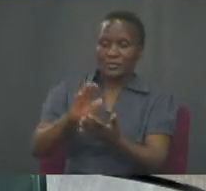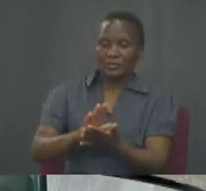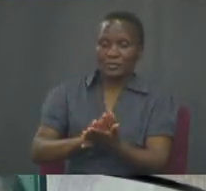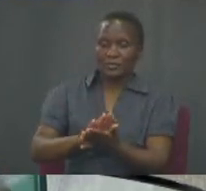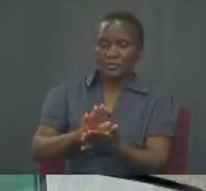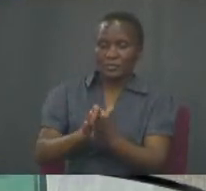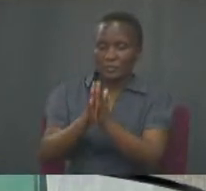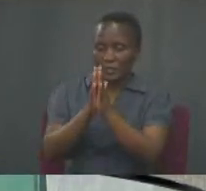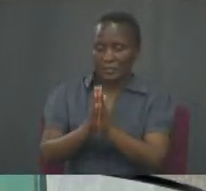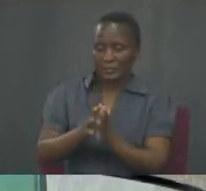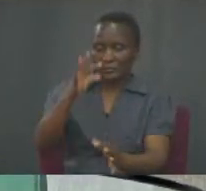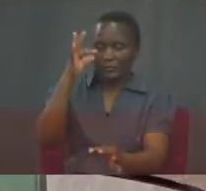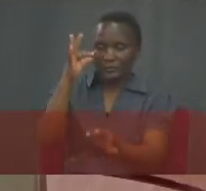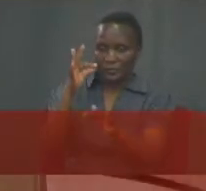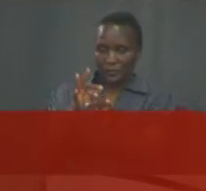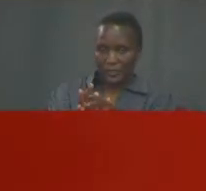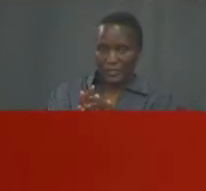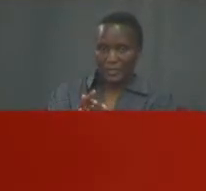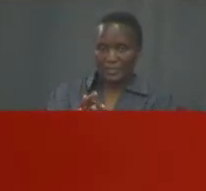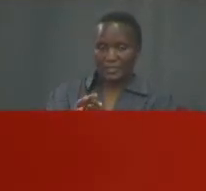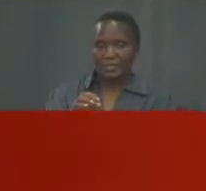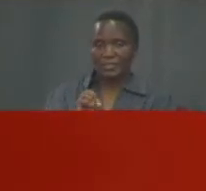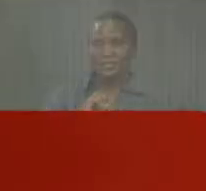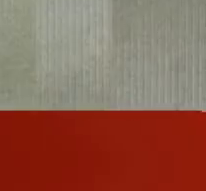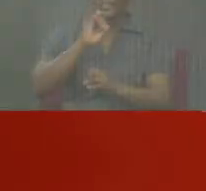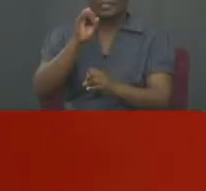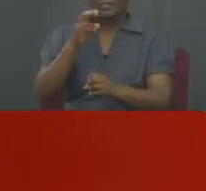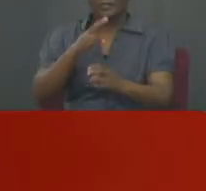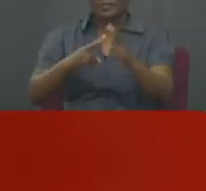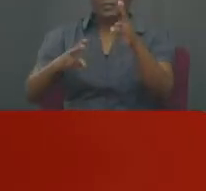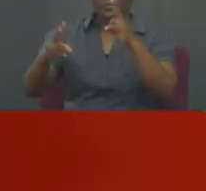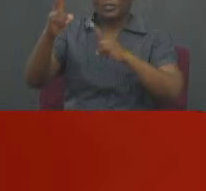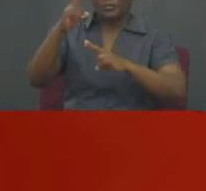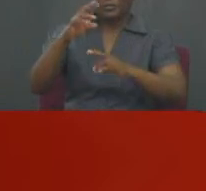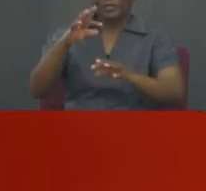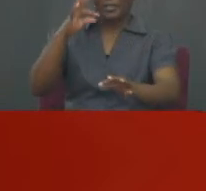Faith is the victory.